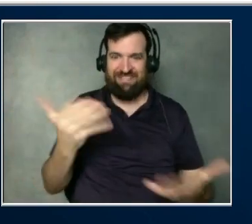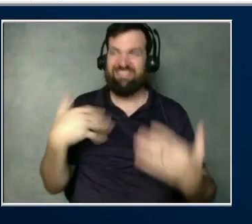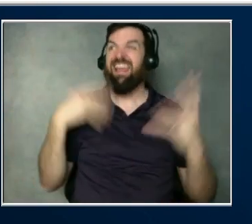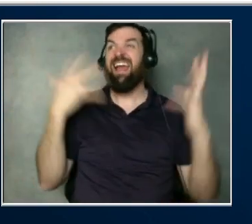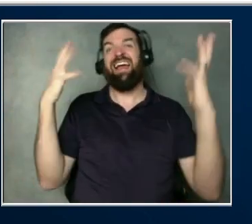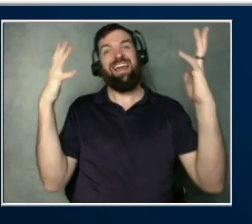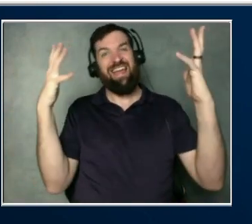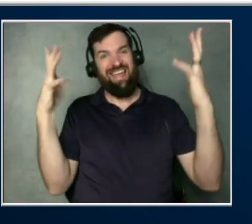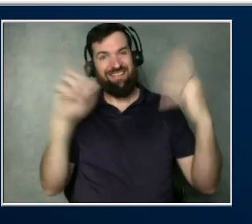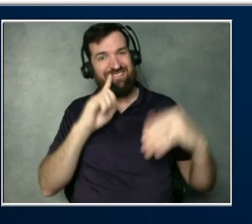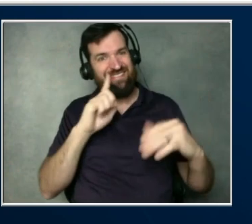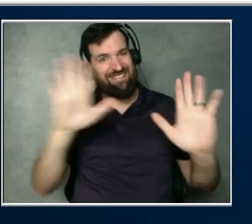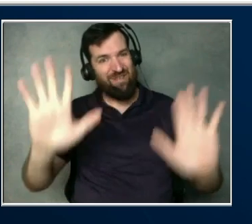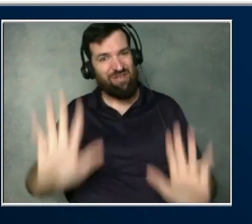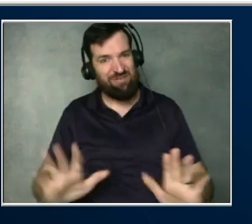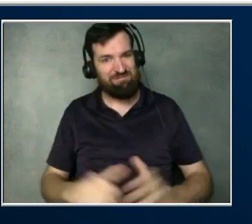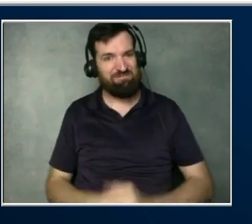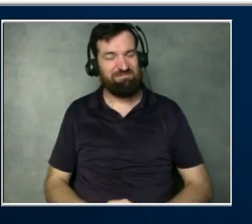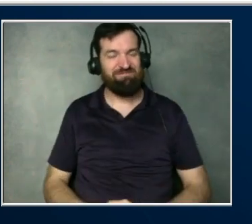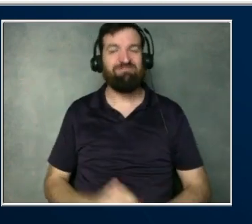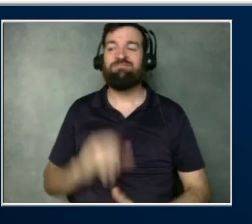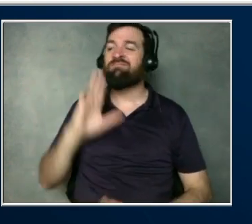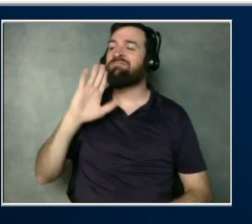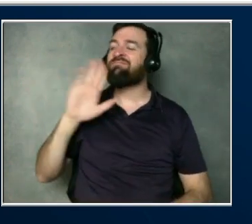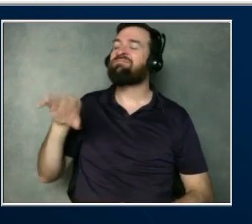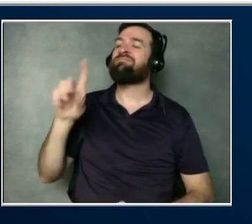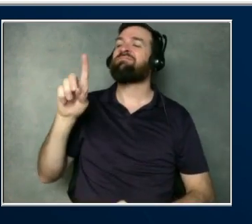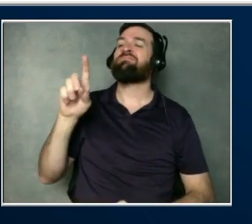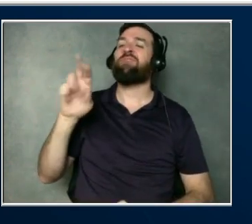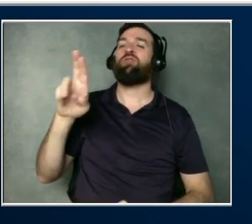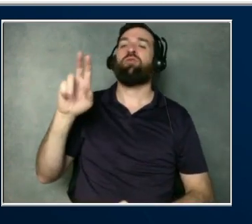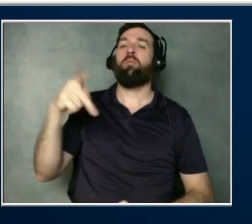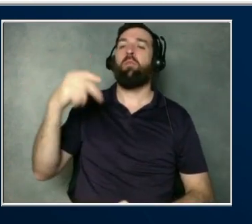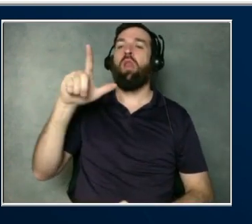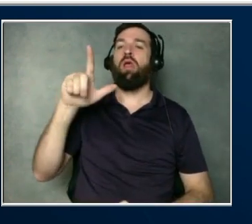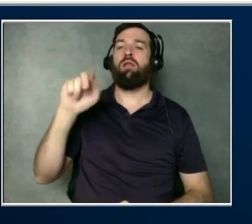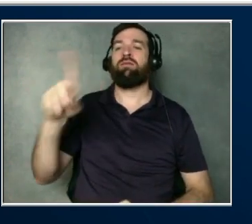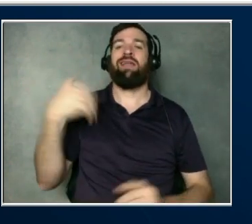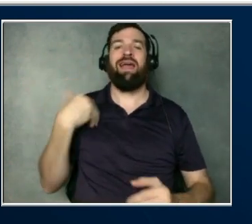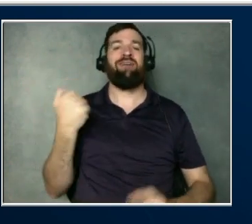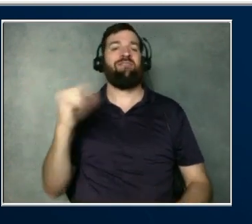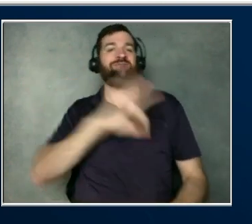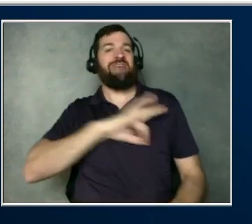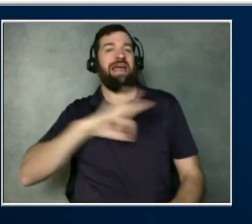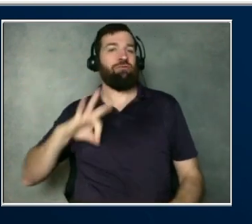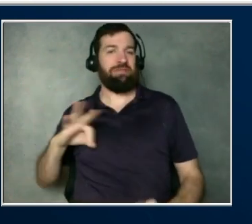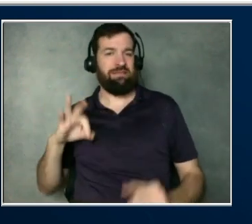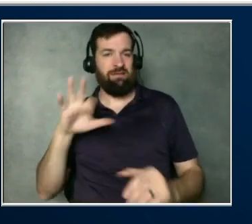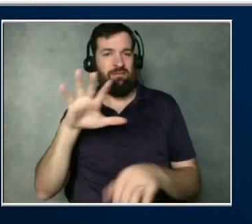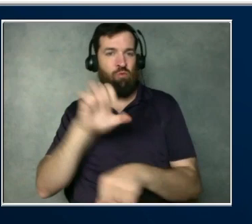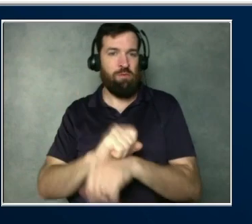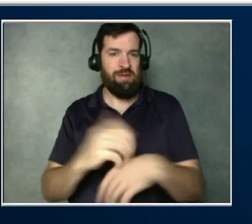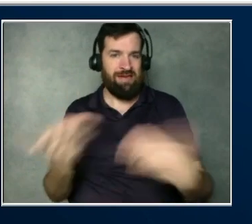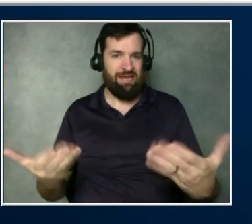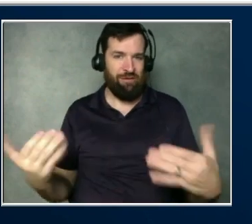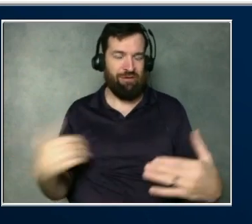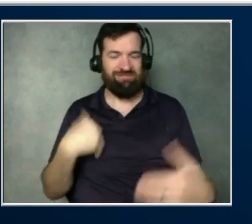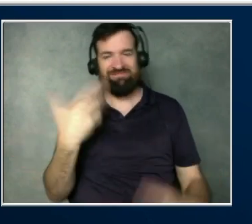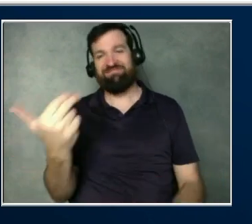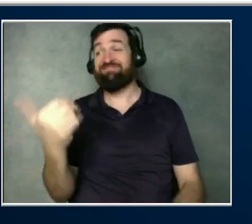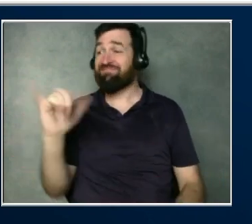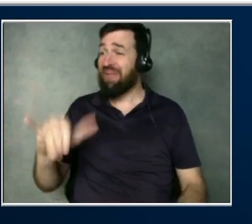it's awesome. And you know, Dr. Poland, I think you now have a faculty appointment here at the University of Kansas. You're on so much, I think we ought to just give it. That would